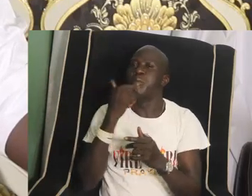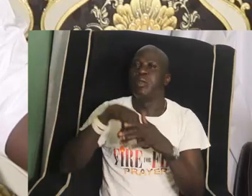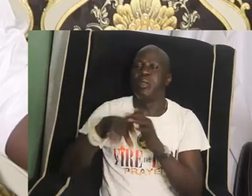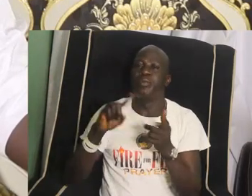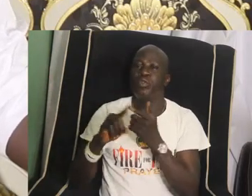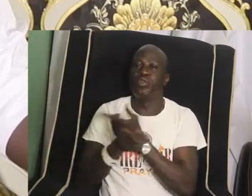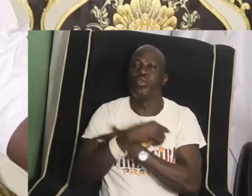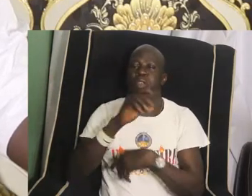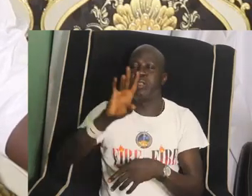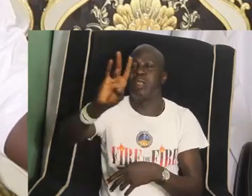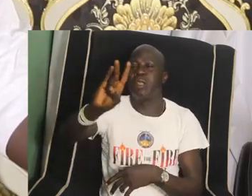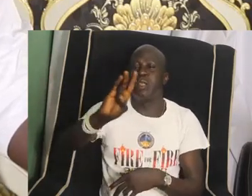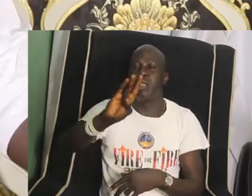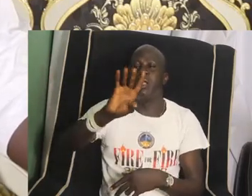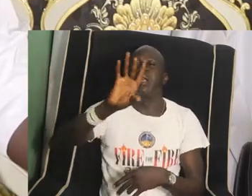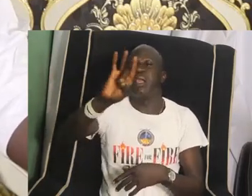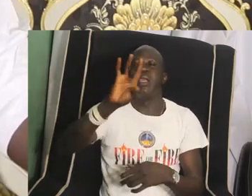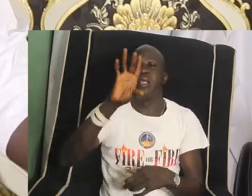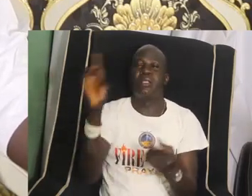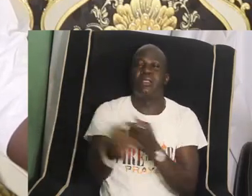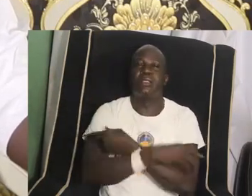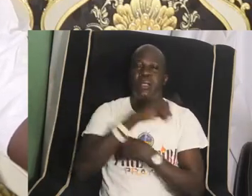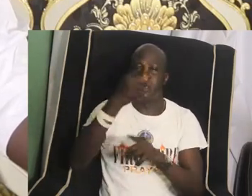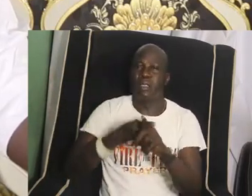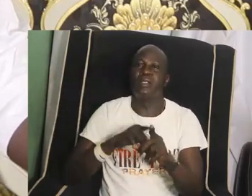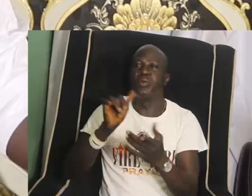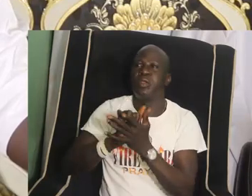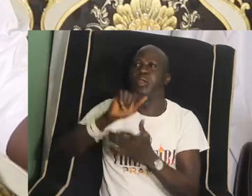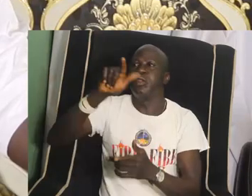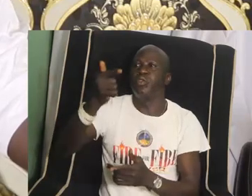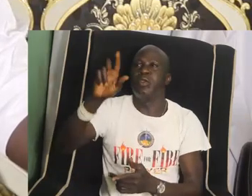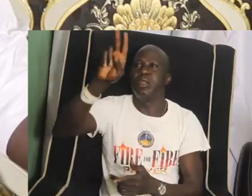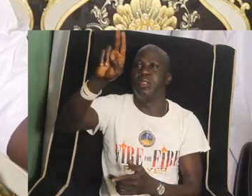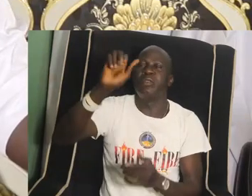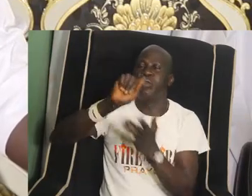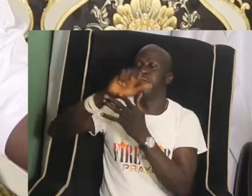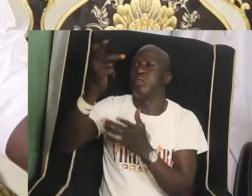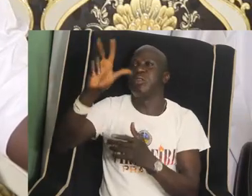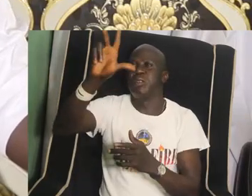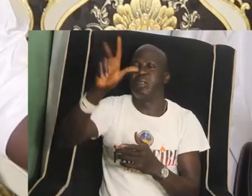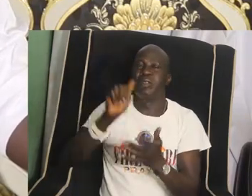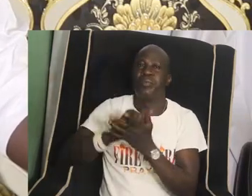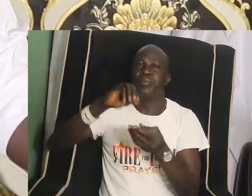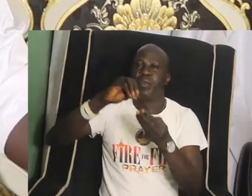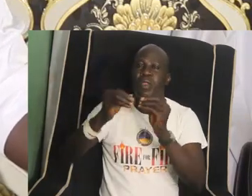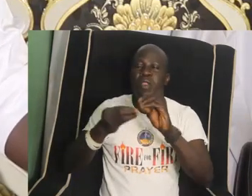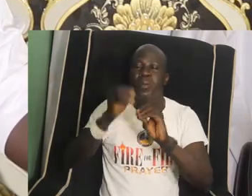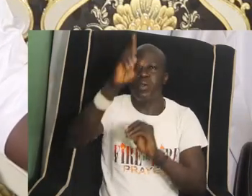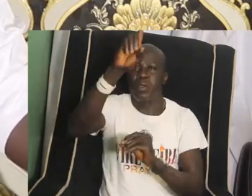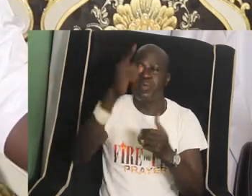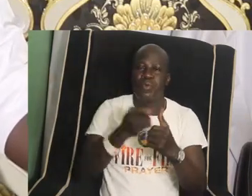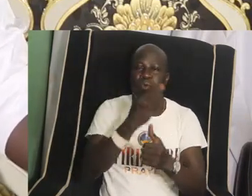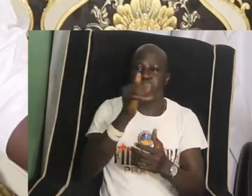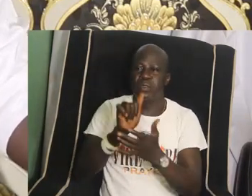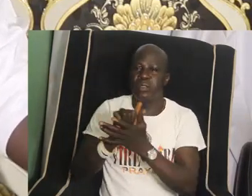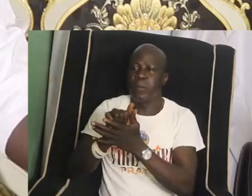mouth today the 8th day osu kejo 8th month odun 2023 yeah 2023 number 1 egbo eleyi first thing